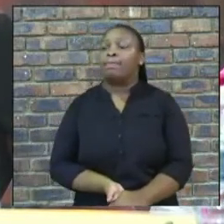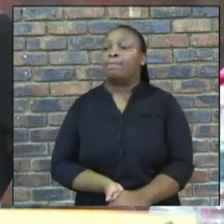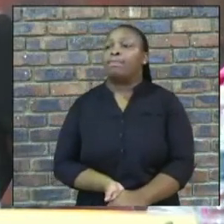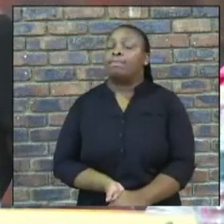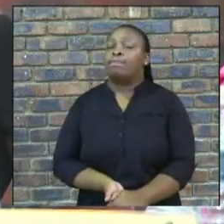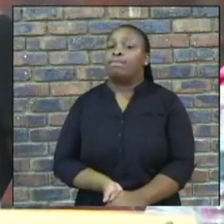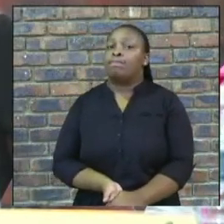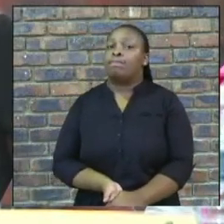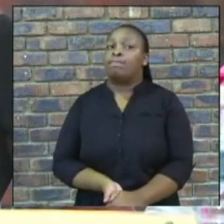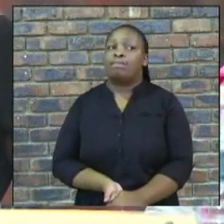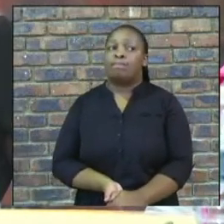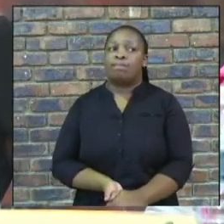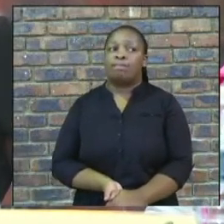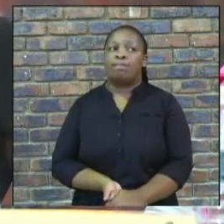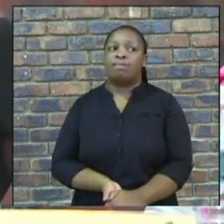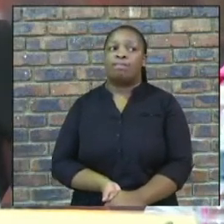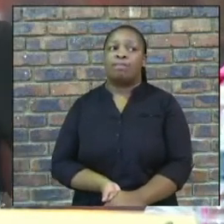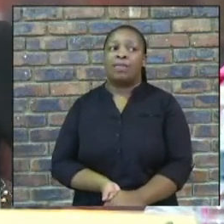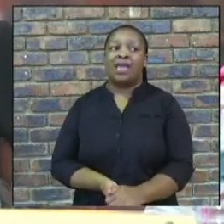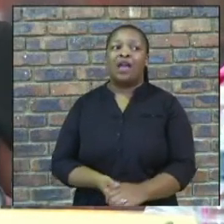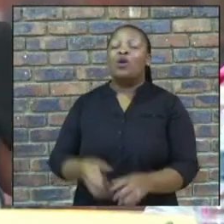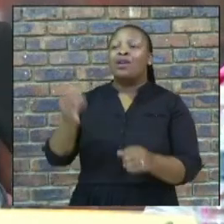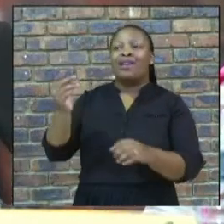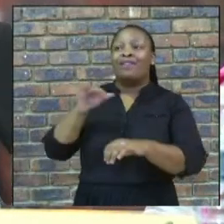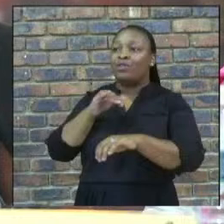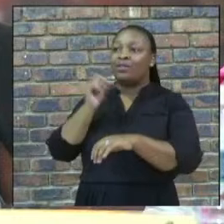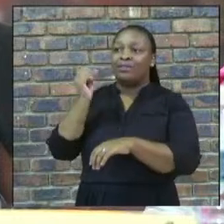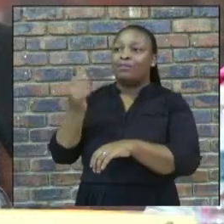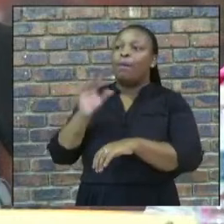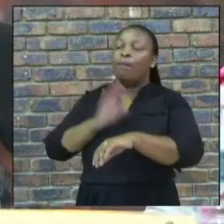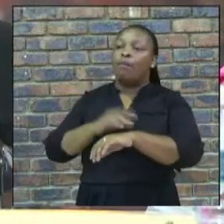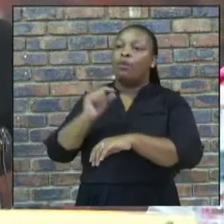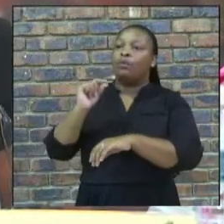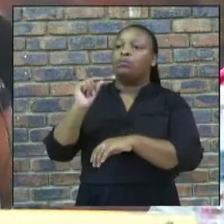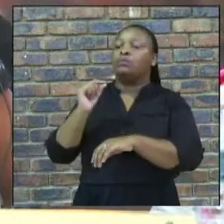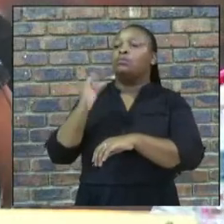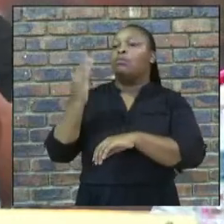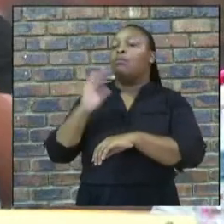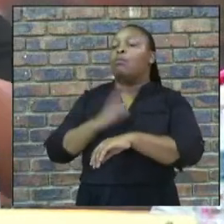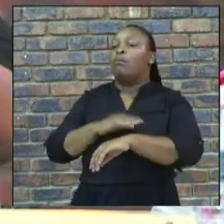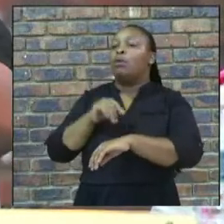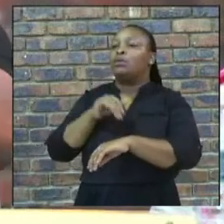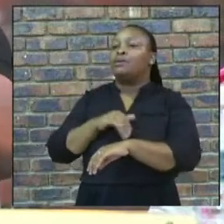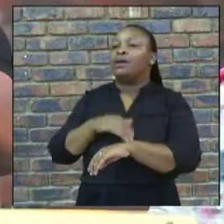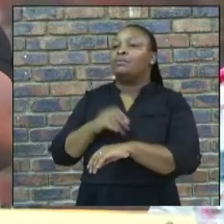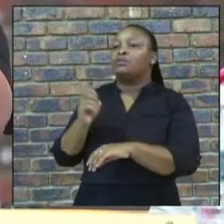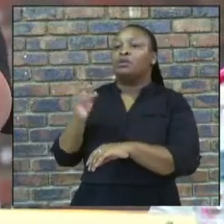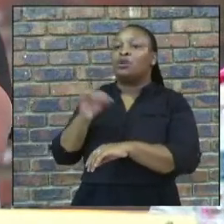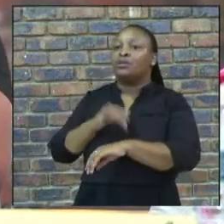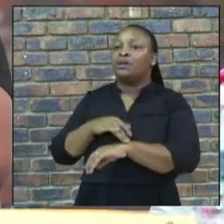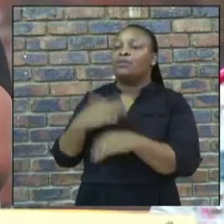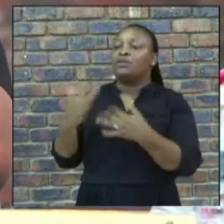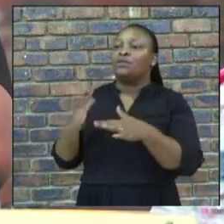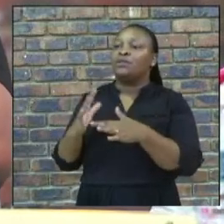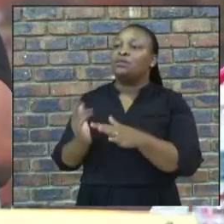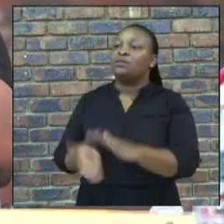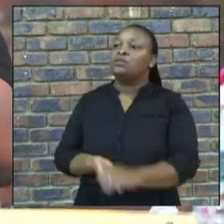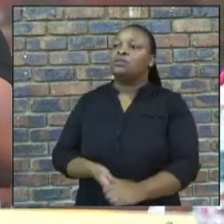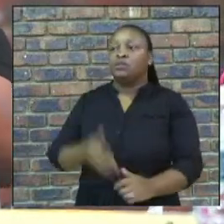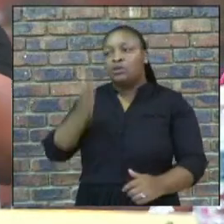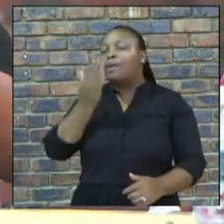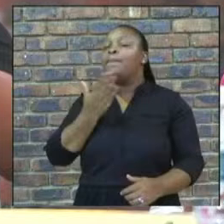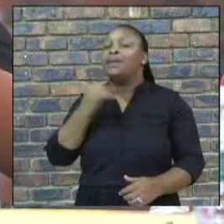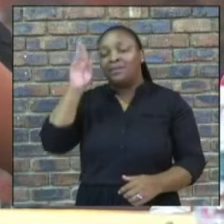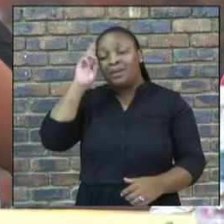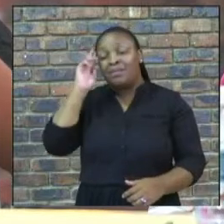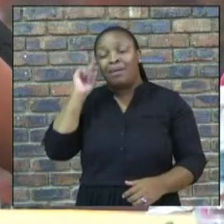We've also given you a reprieve. Your time was up, but we borrowed from the time of others. So